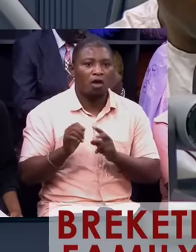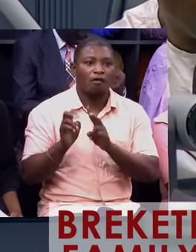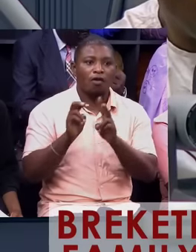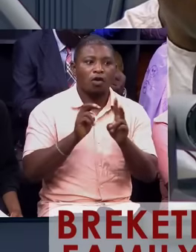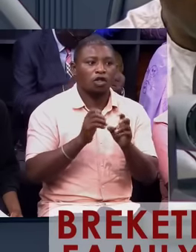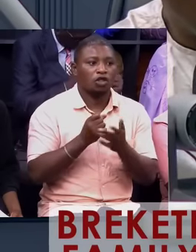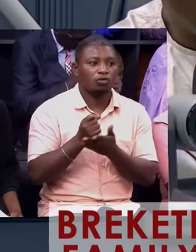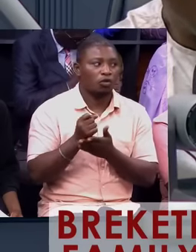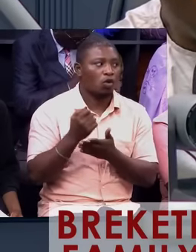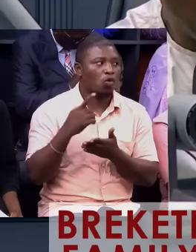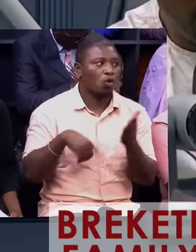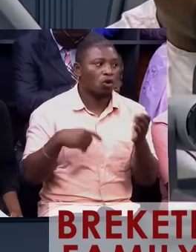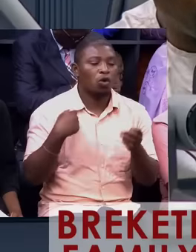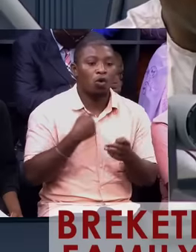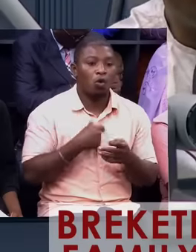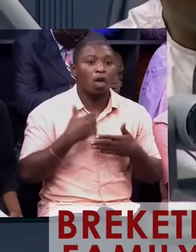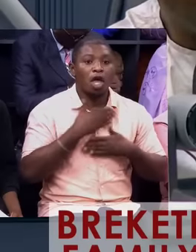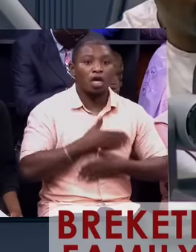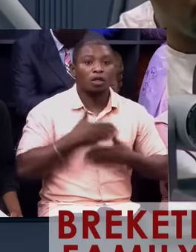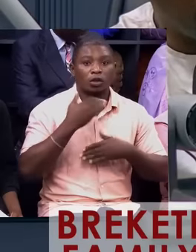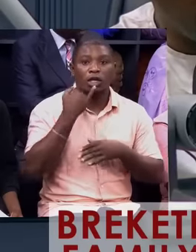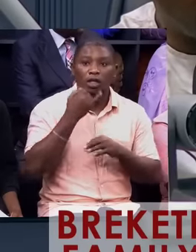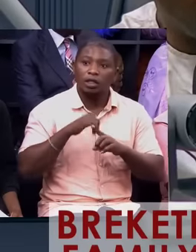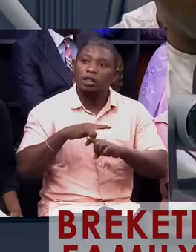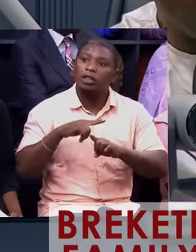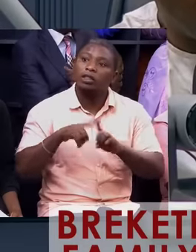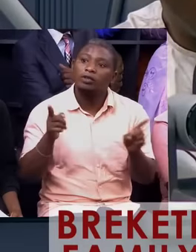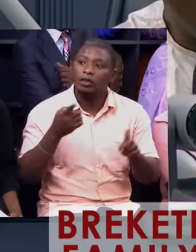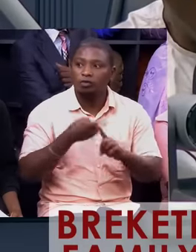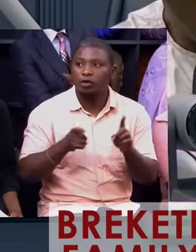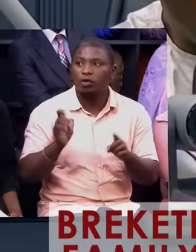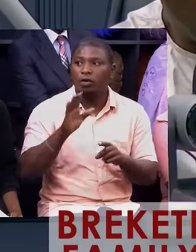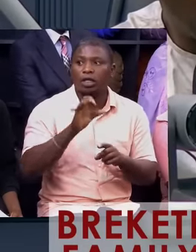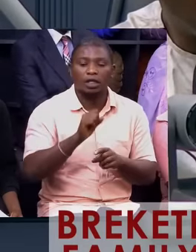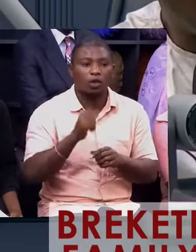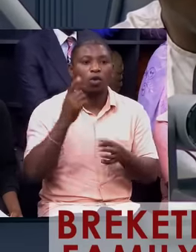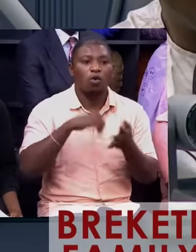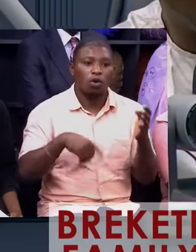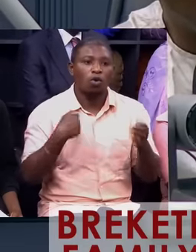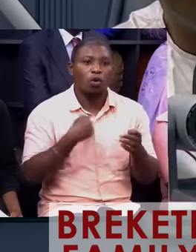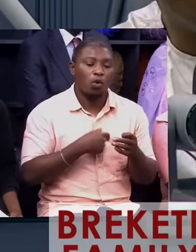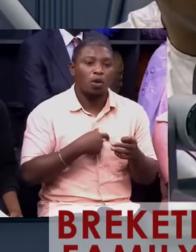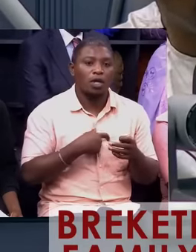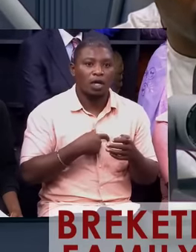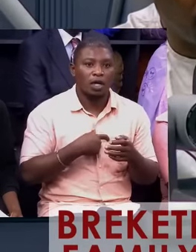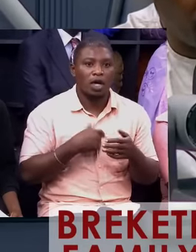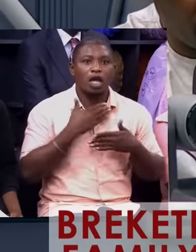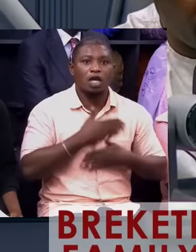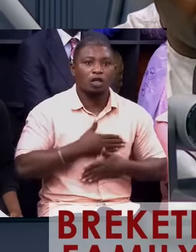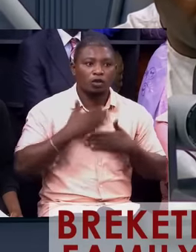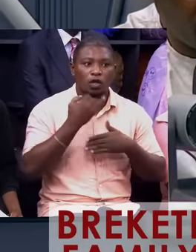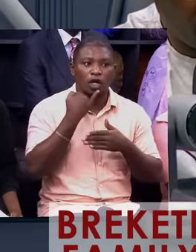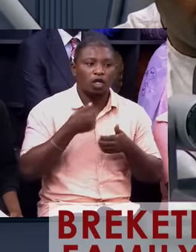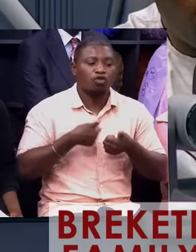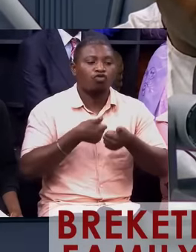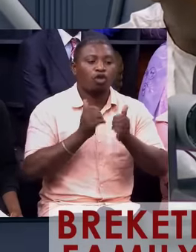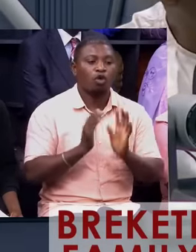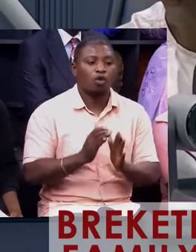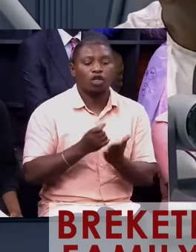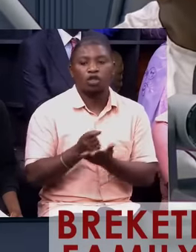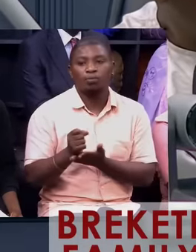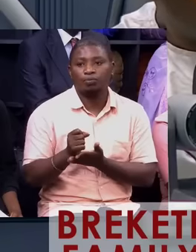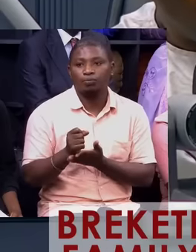viewership what we enjoy is different from their what we enjoy is followership